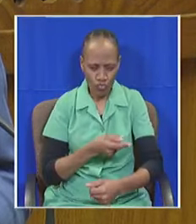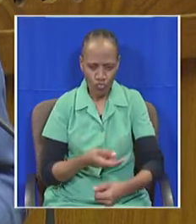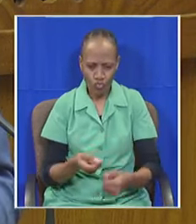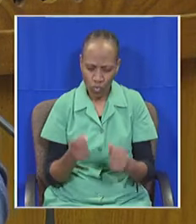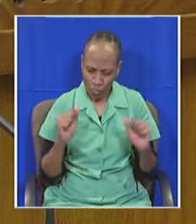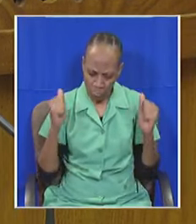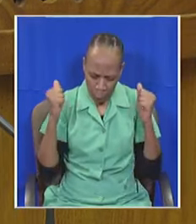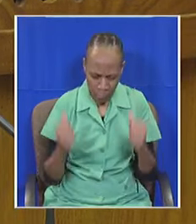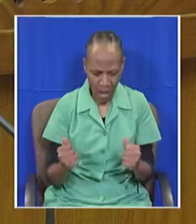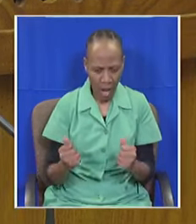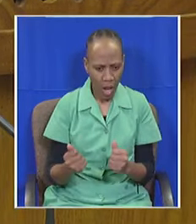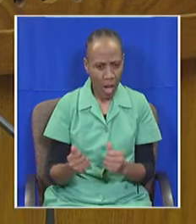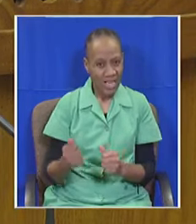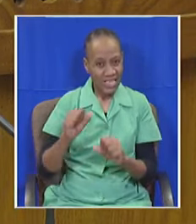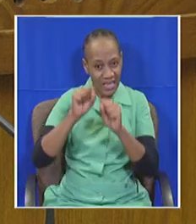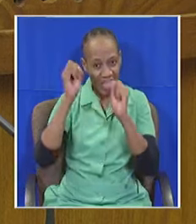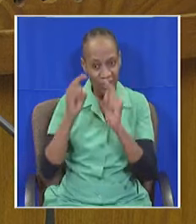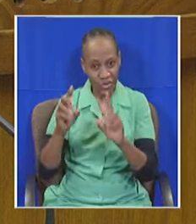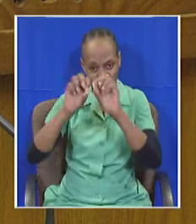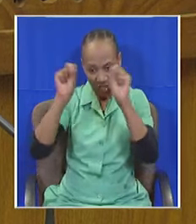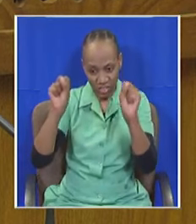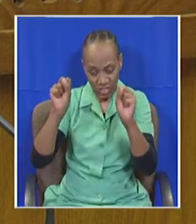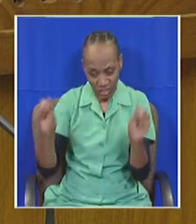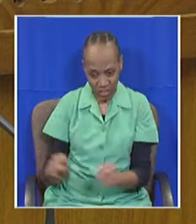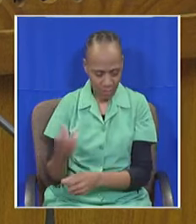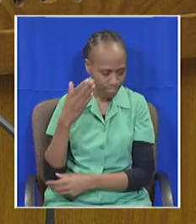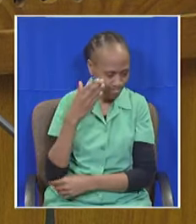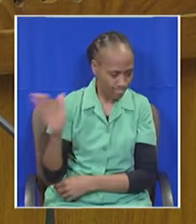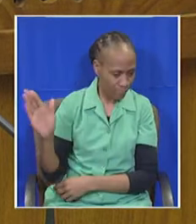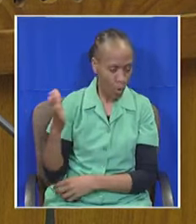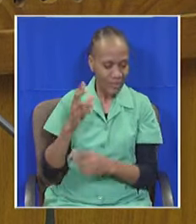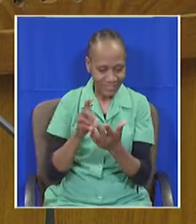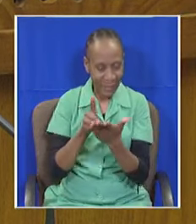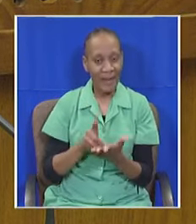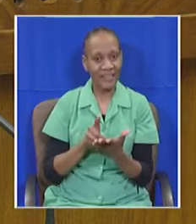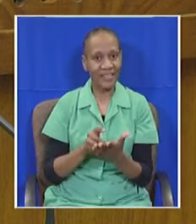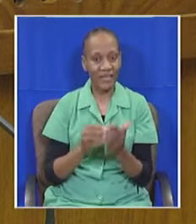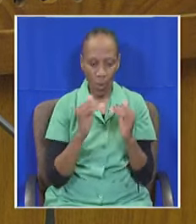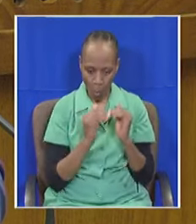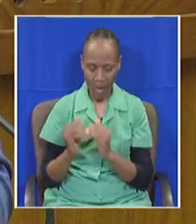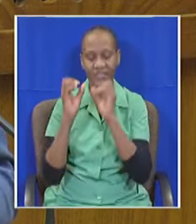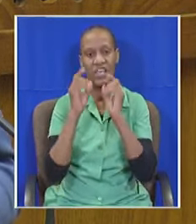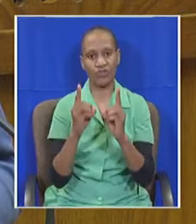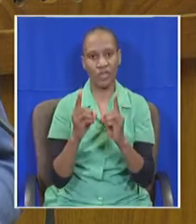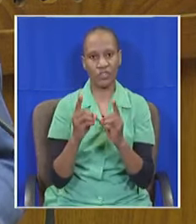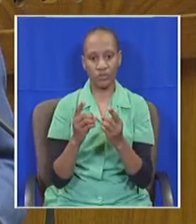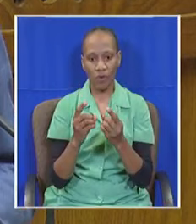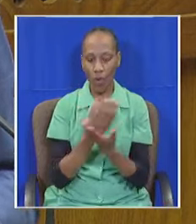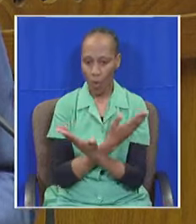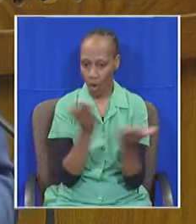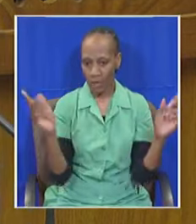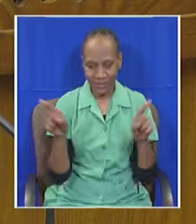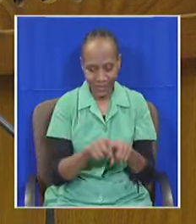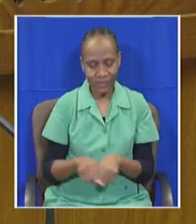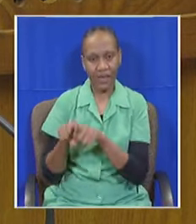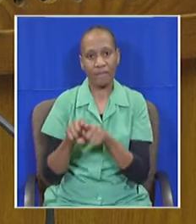rejected the Bantu education system, demanding quality education for all, which was in turn going to allow our youth to